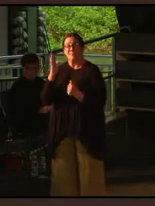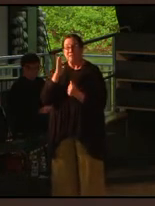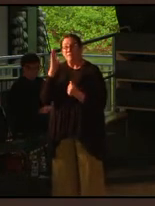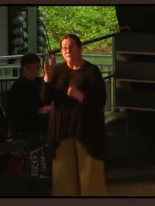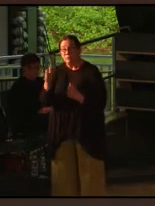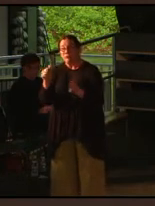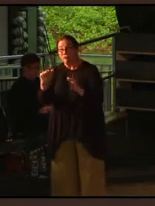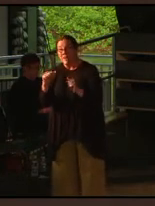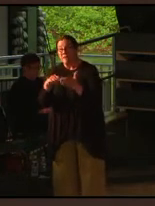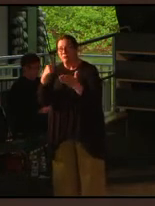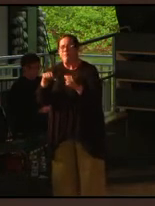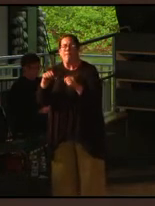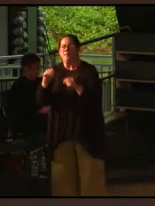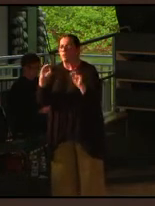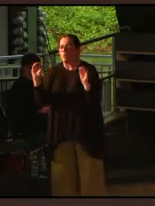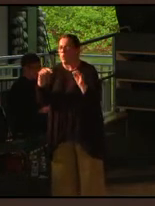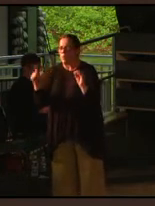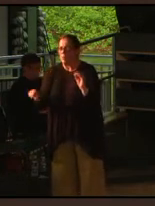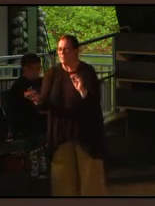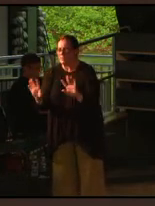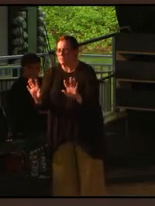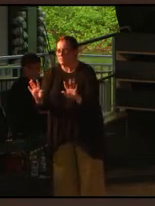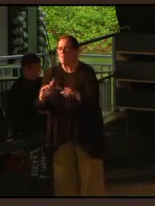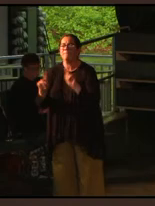quiz, but try anyway.